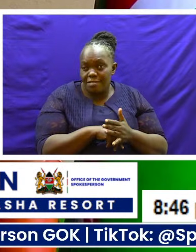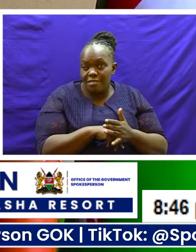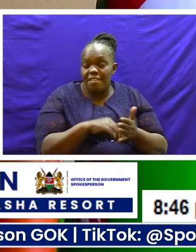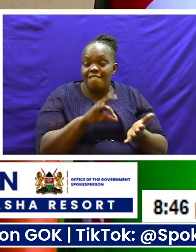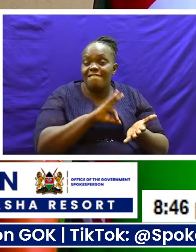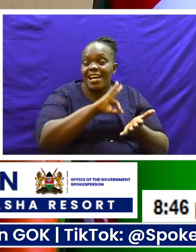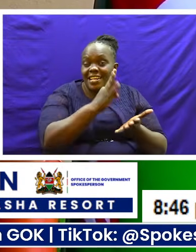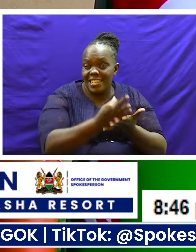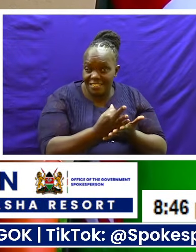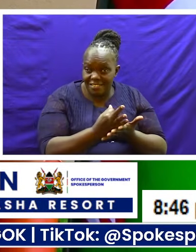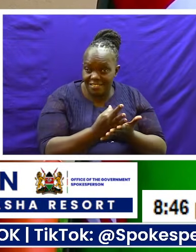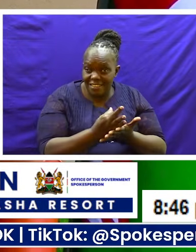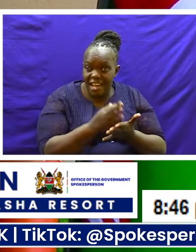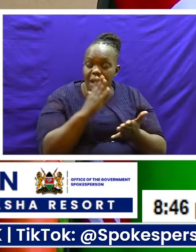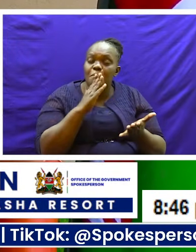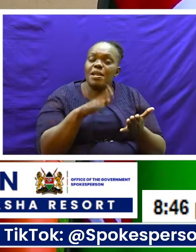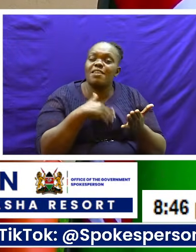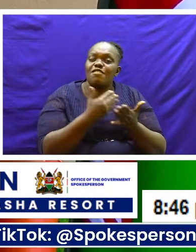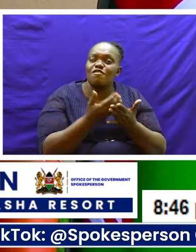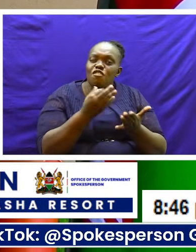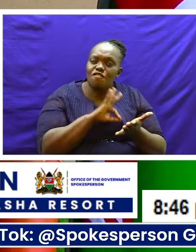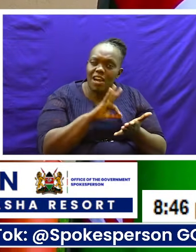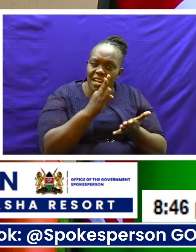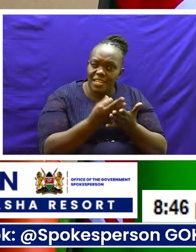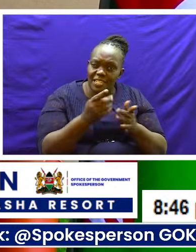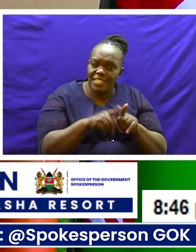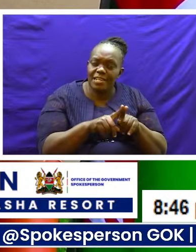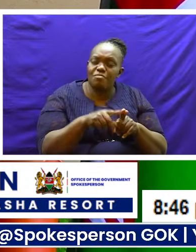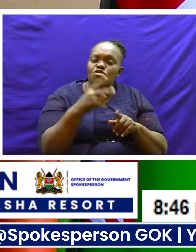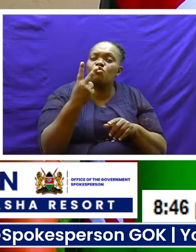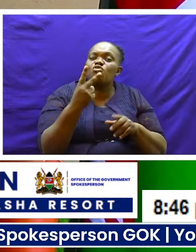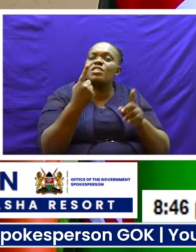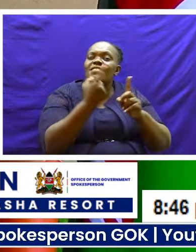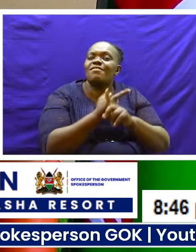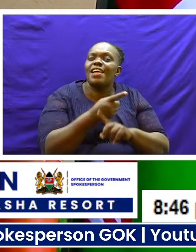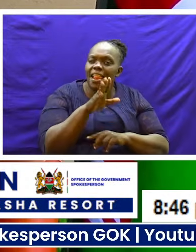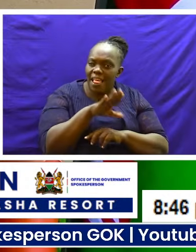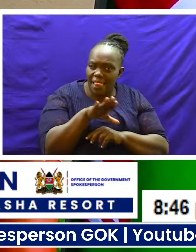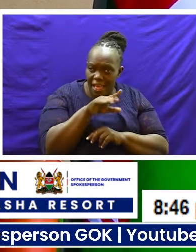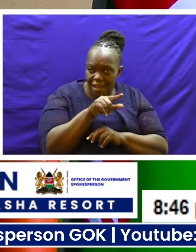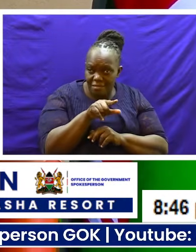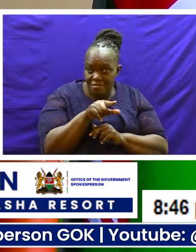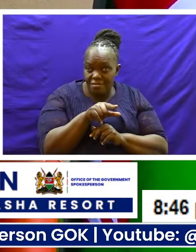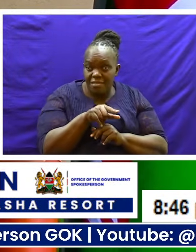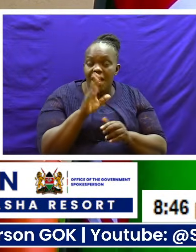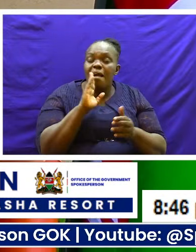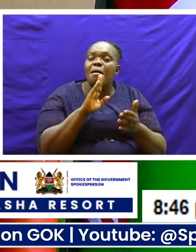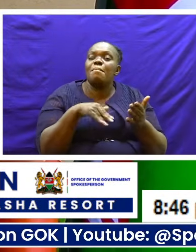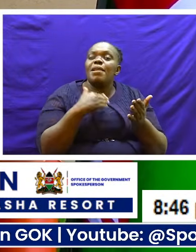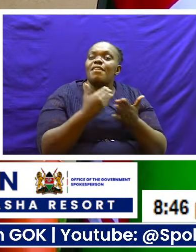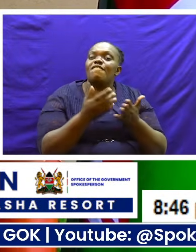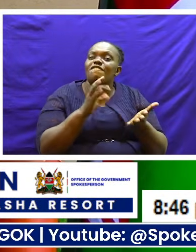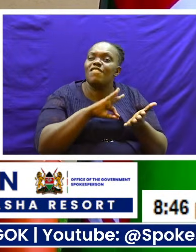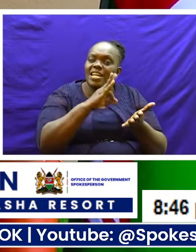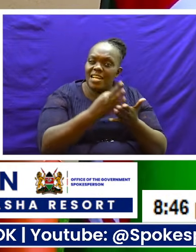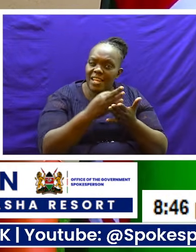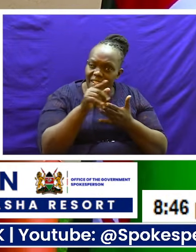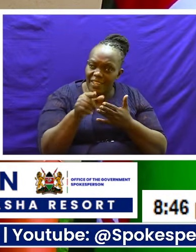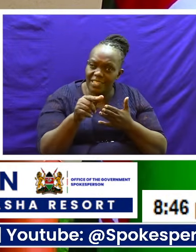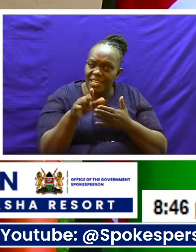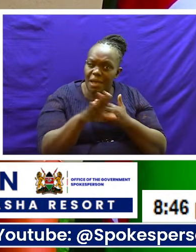funding, application for funding, that's why there are two different portals. You apply for your funding now based